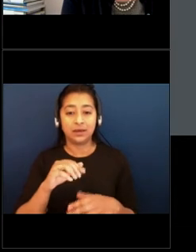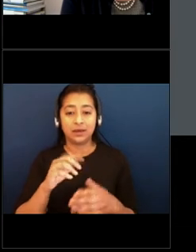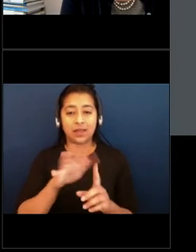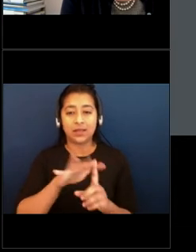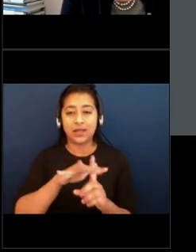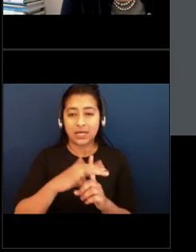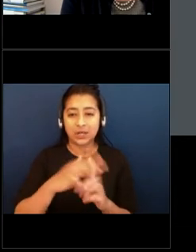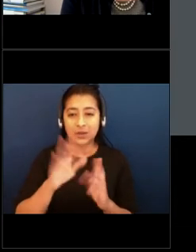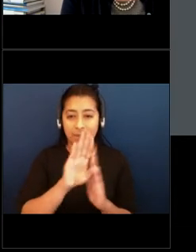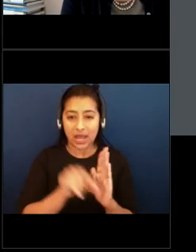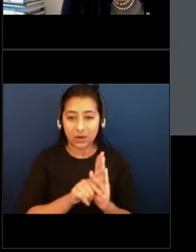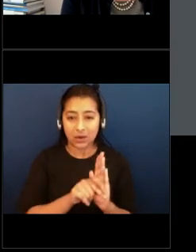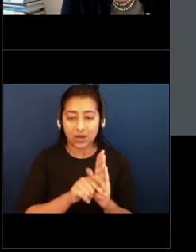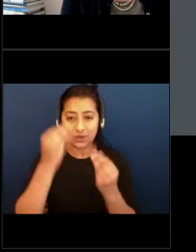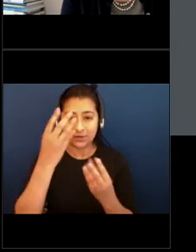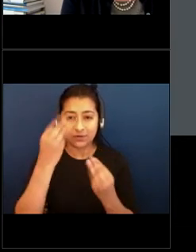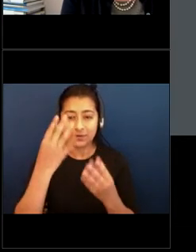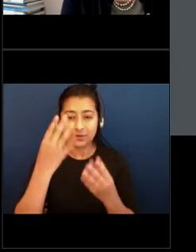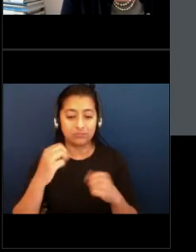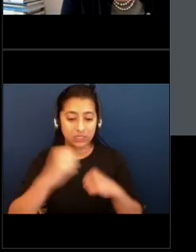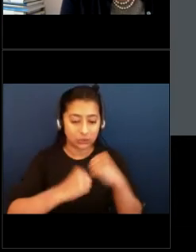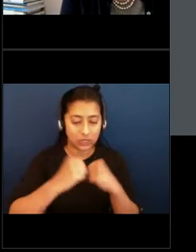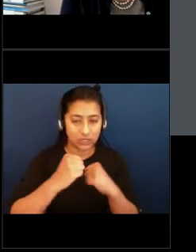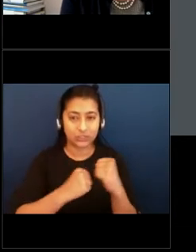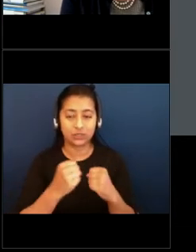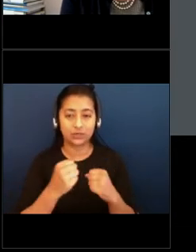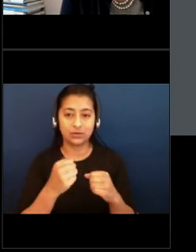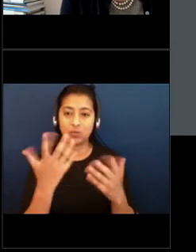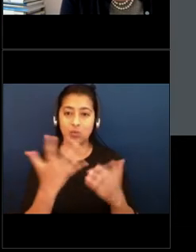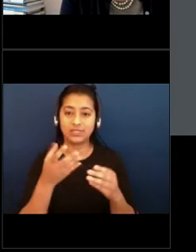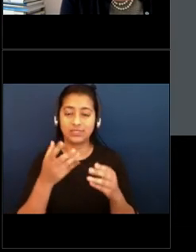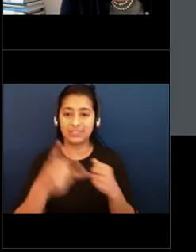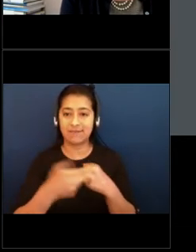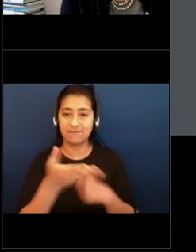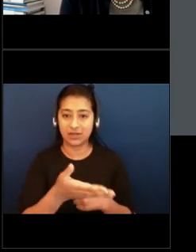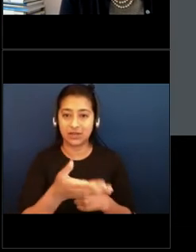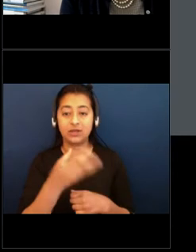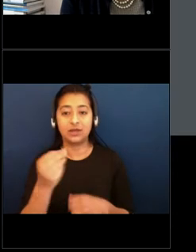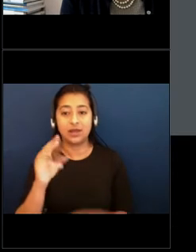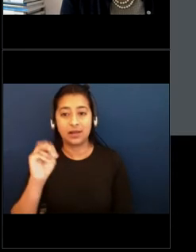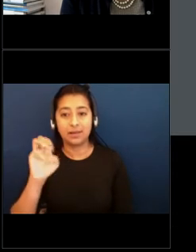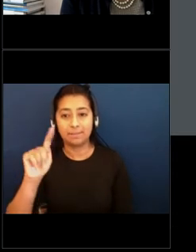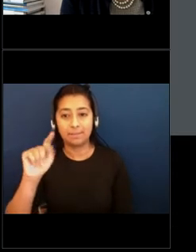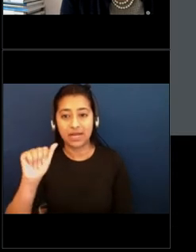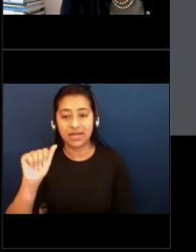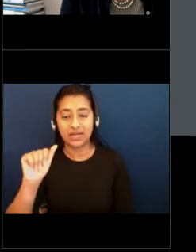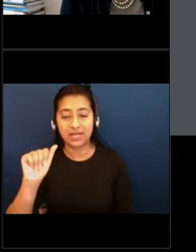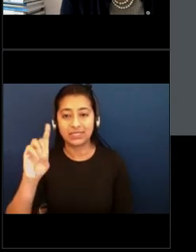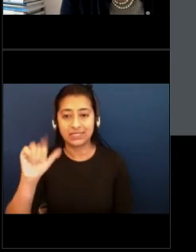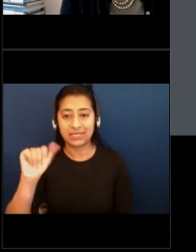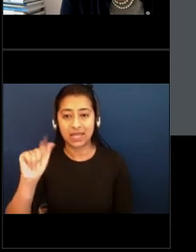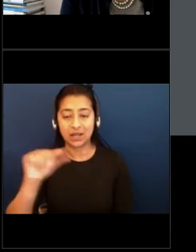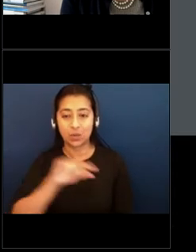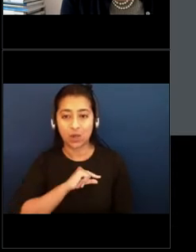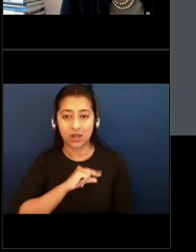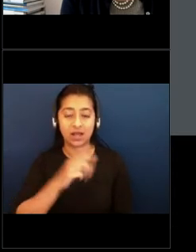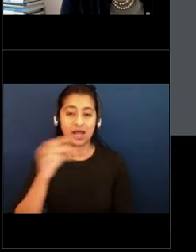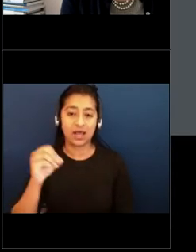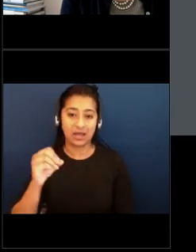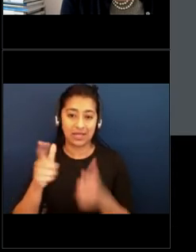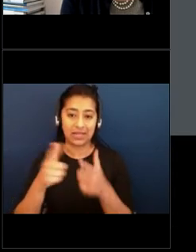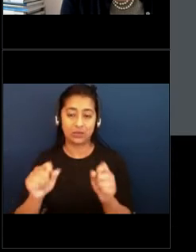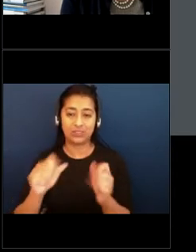background information, the structure of the deposit, metadata quality, and the nature of linguistic